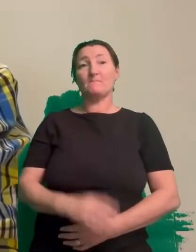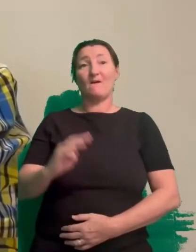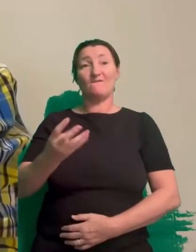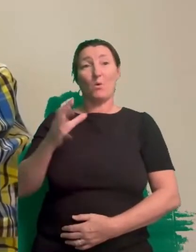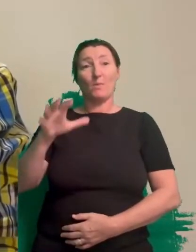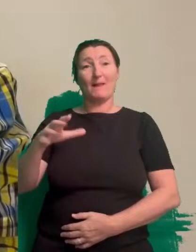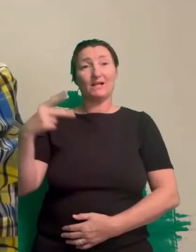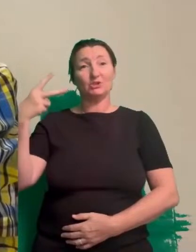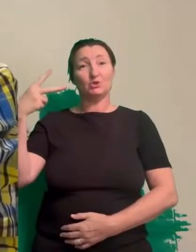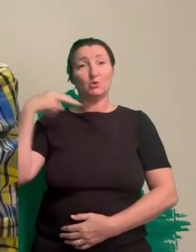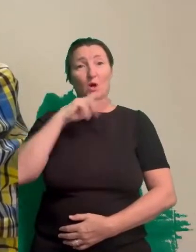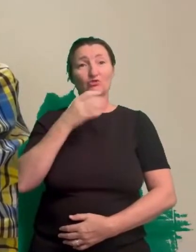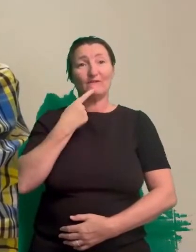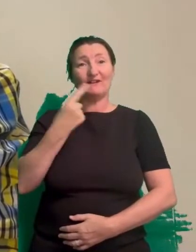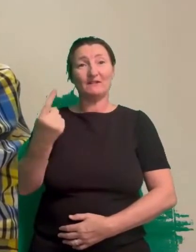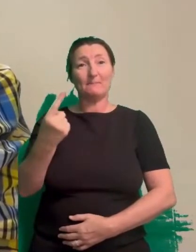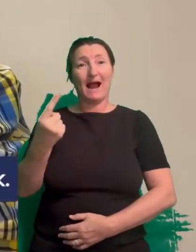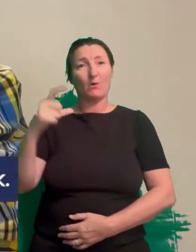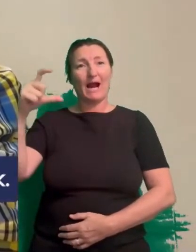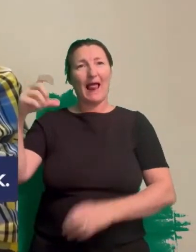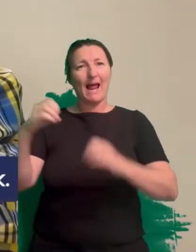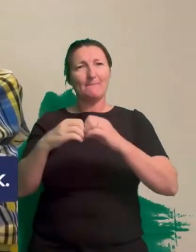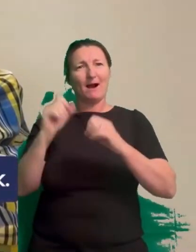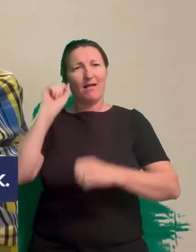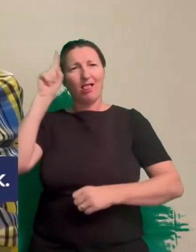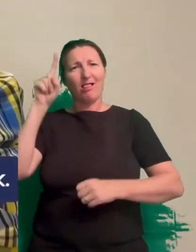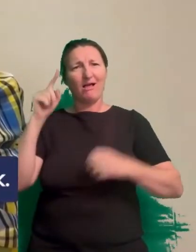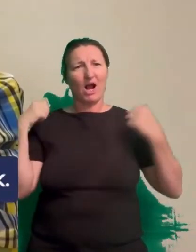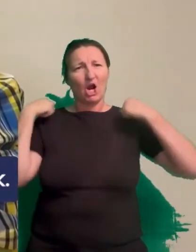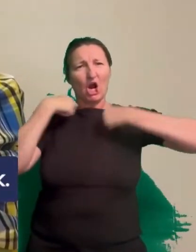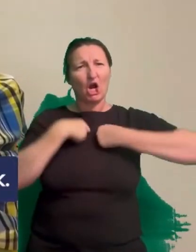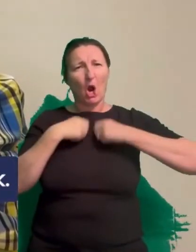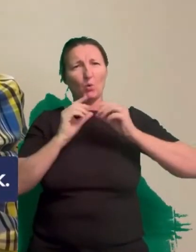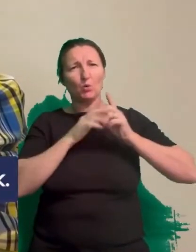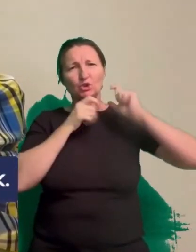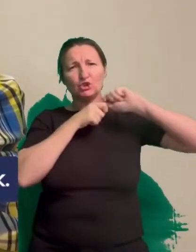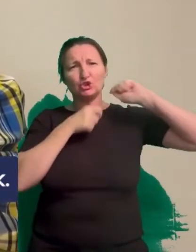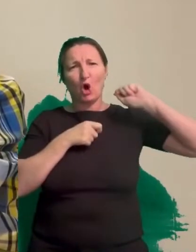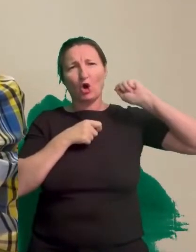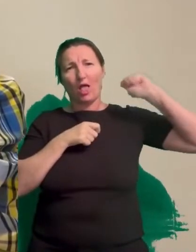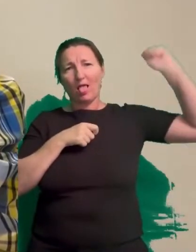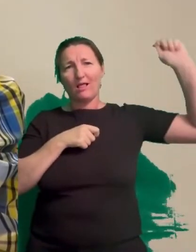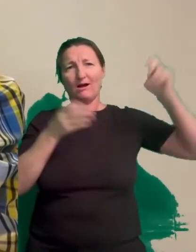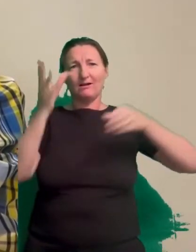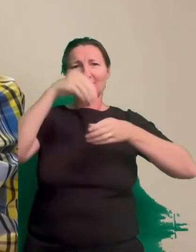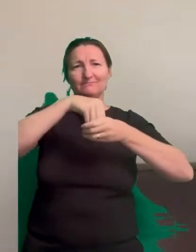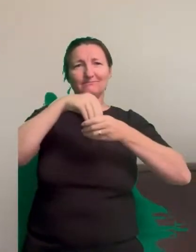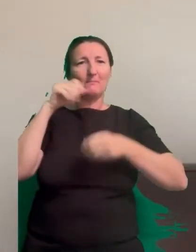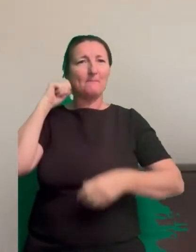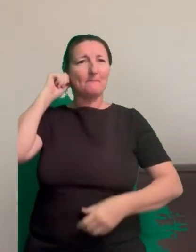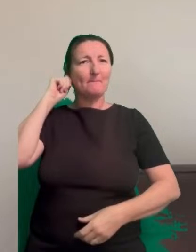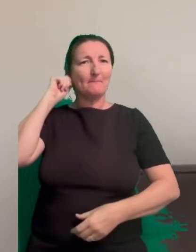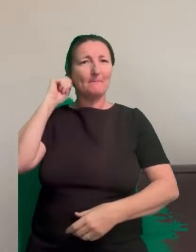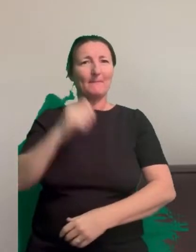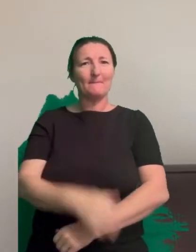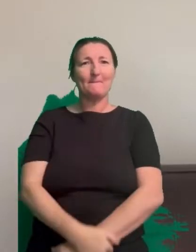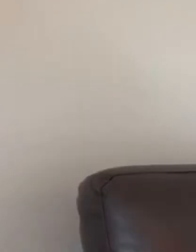In fourth place, winning £250, is Claire Buckle for their ingenious coat toggle tie-up hack.